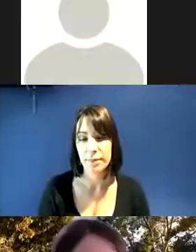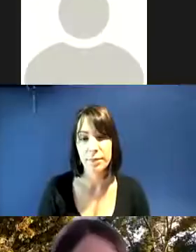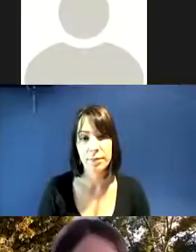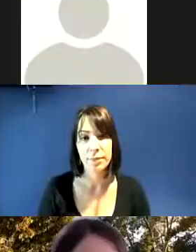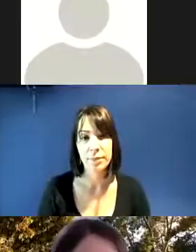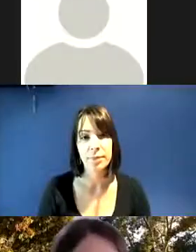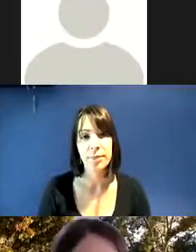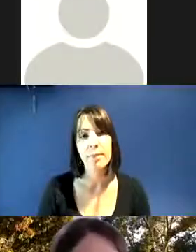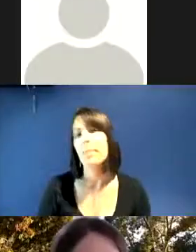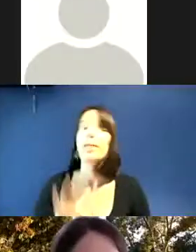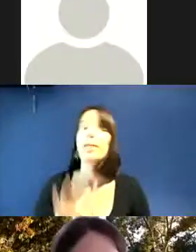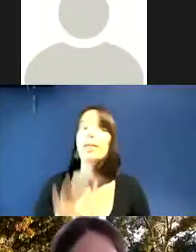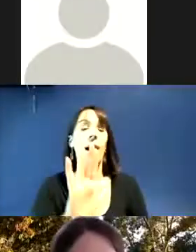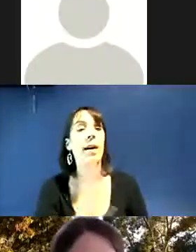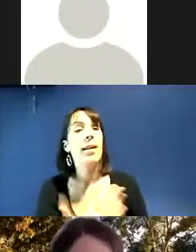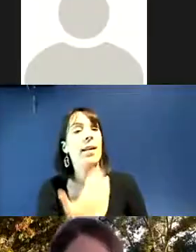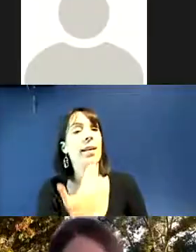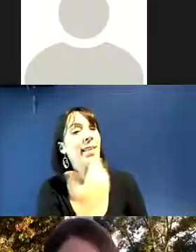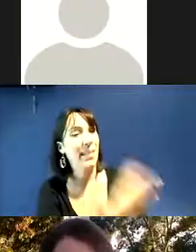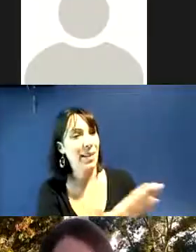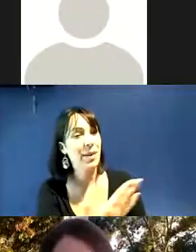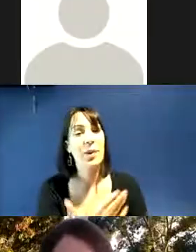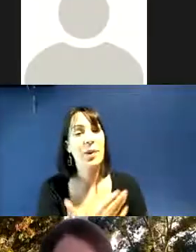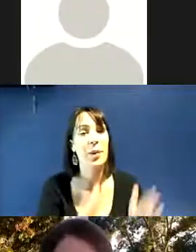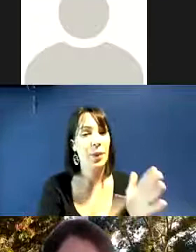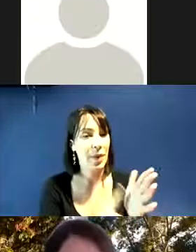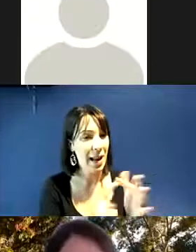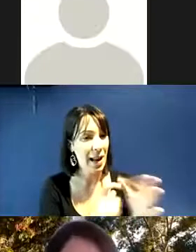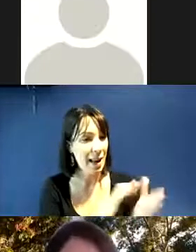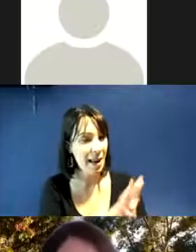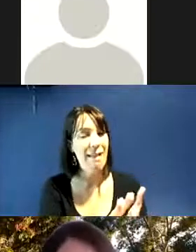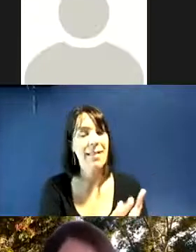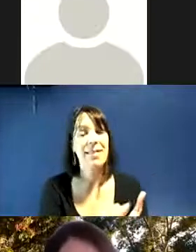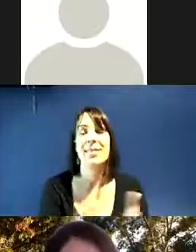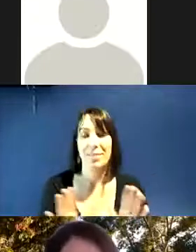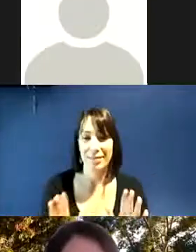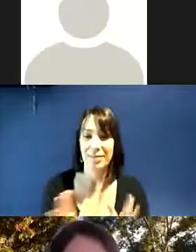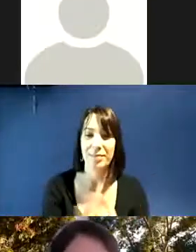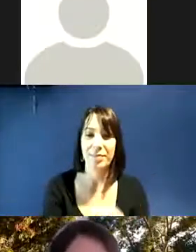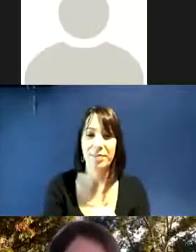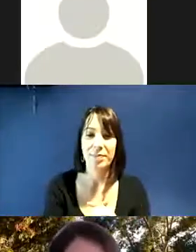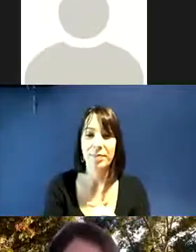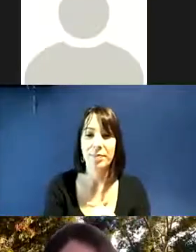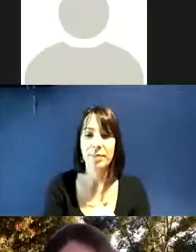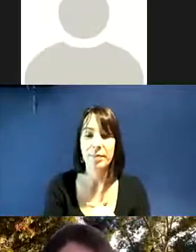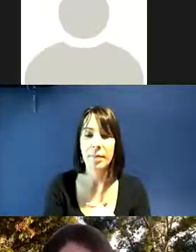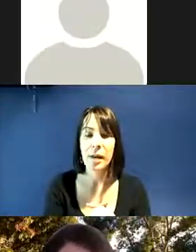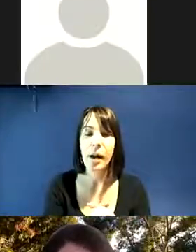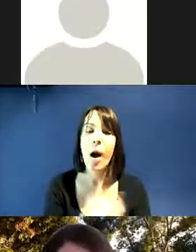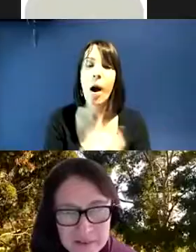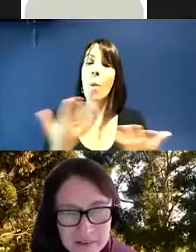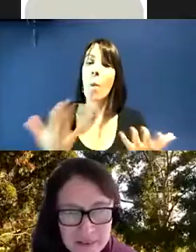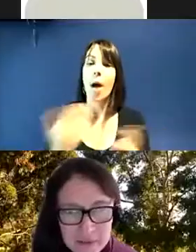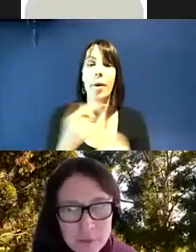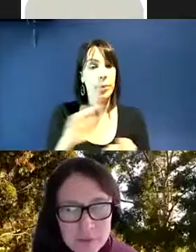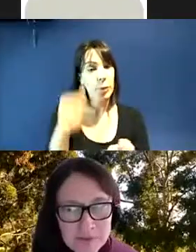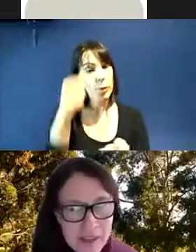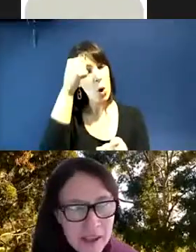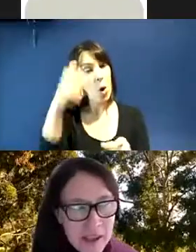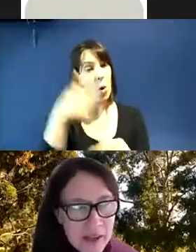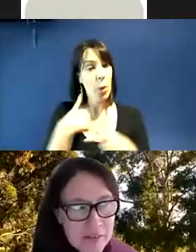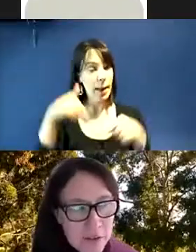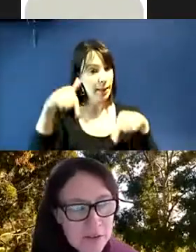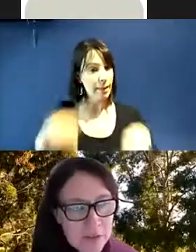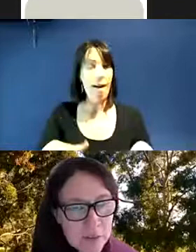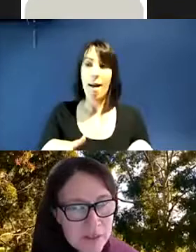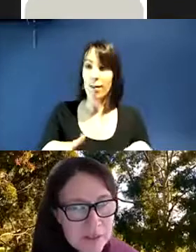Thanks so much, Leah. I think I'm off mute now. Great. As you know, we're here today to mark International Women's Day